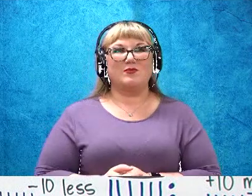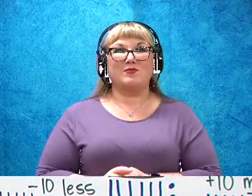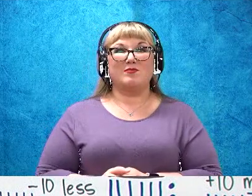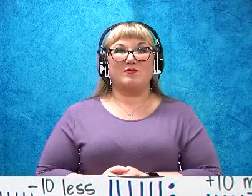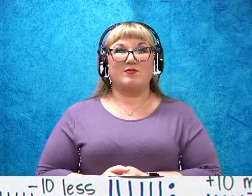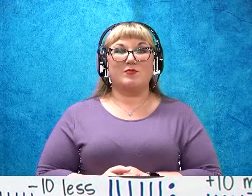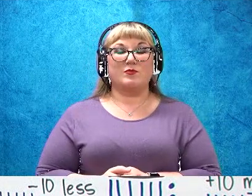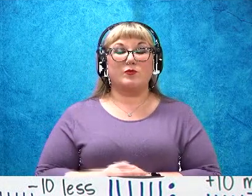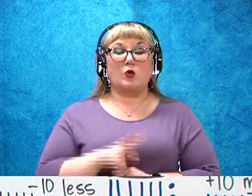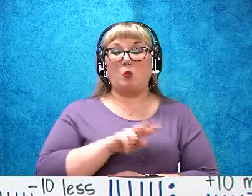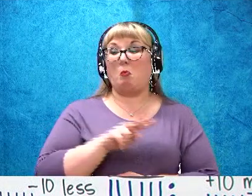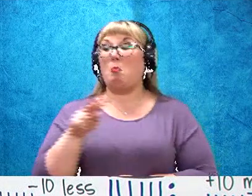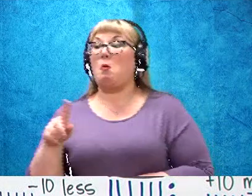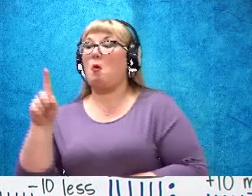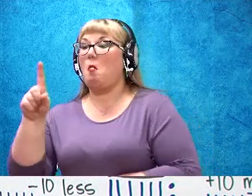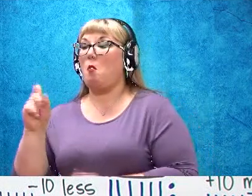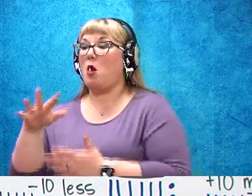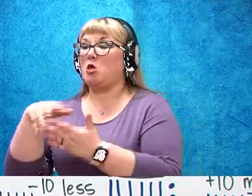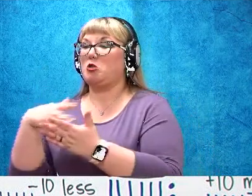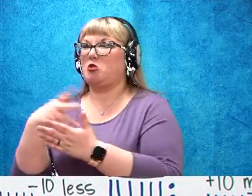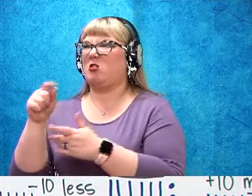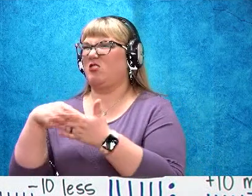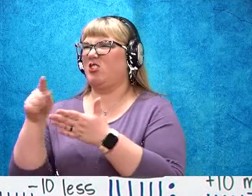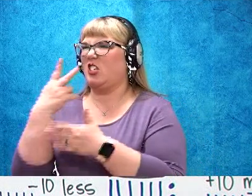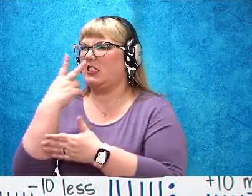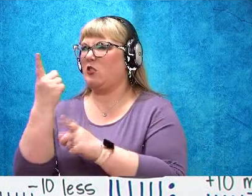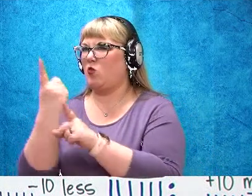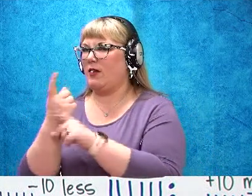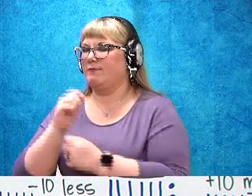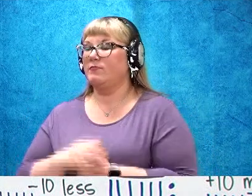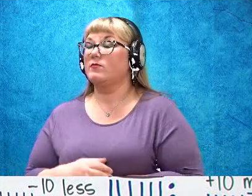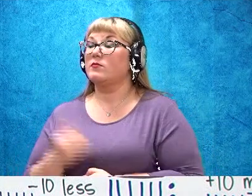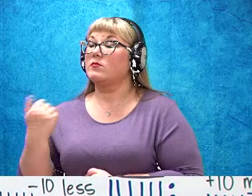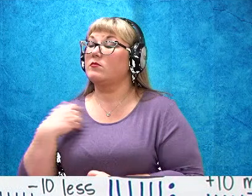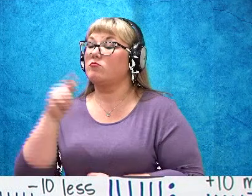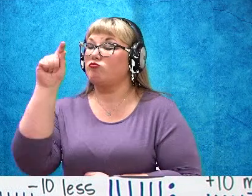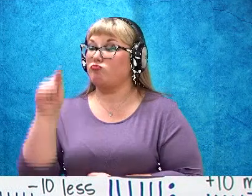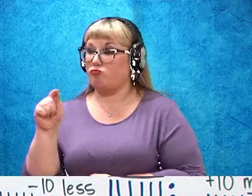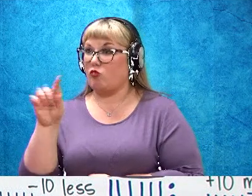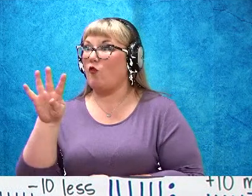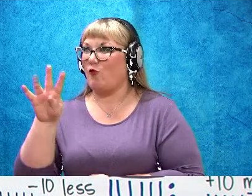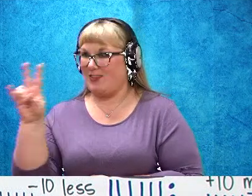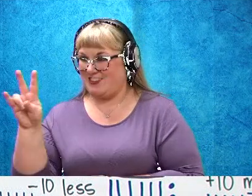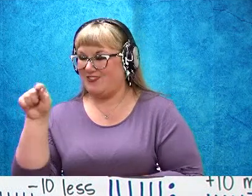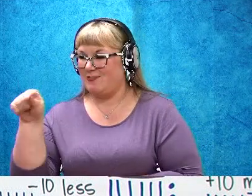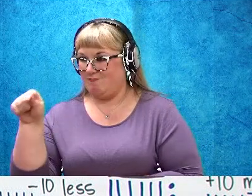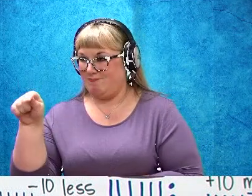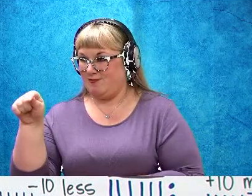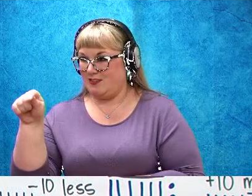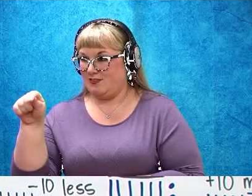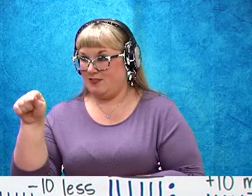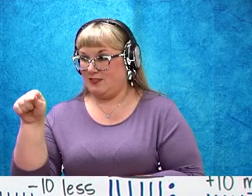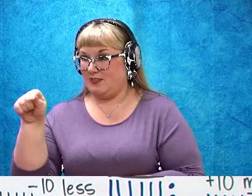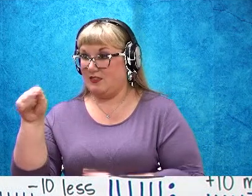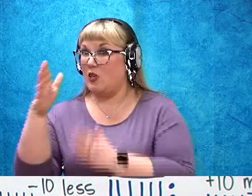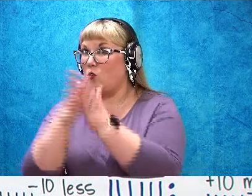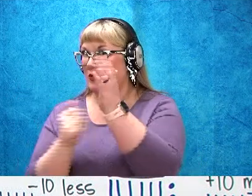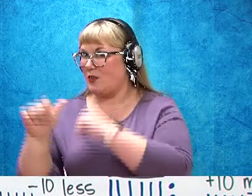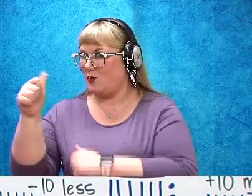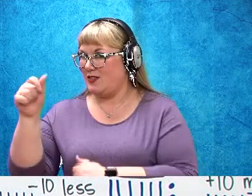look back on our hundredths chart just to check. We're at the number 47. We take away a